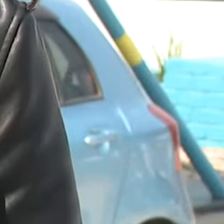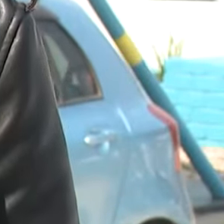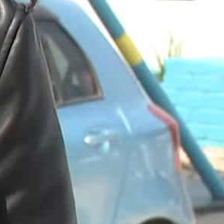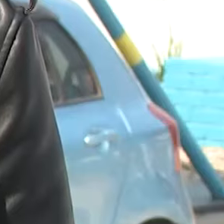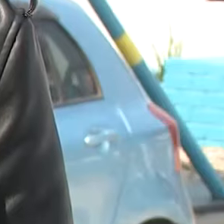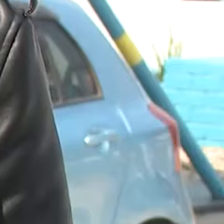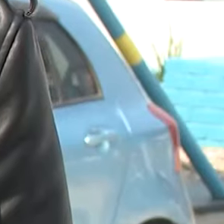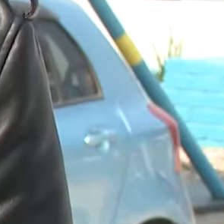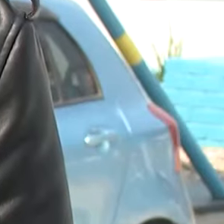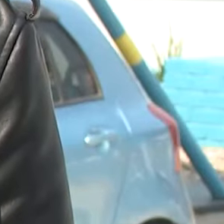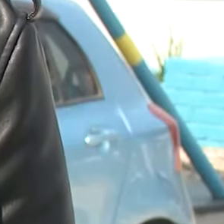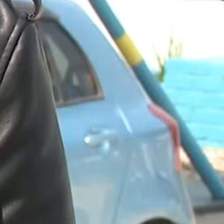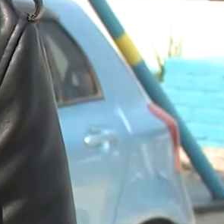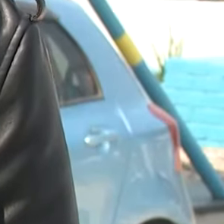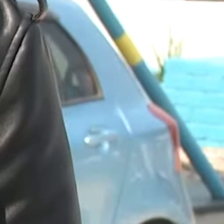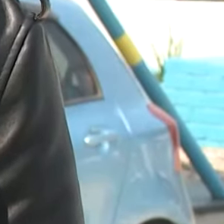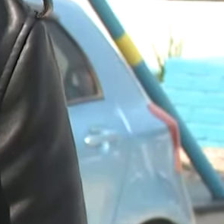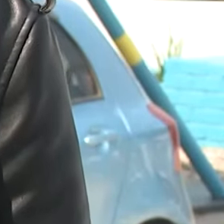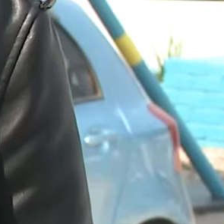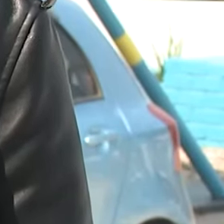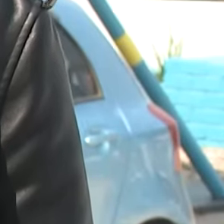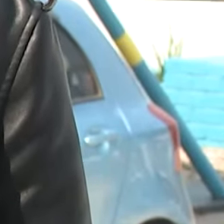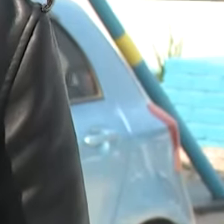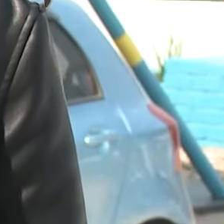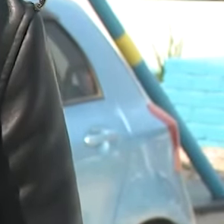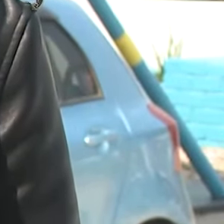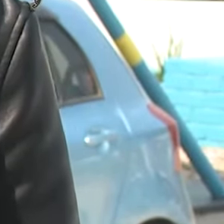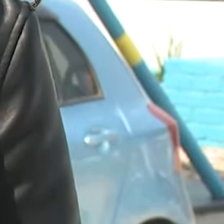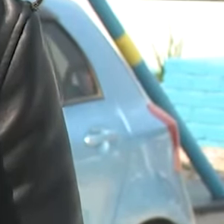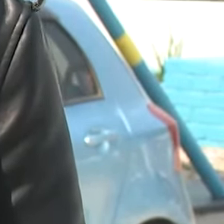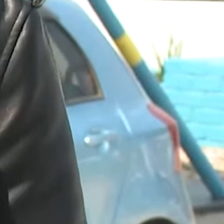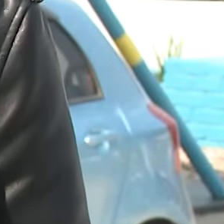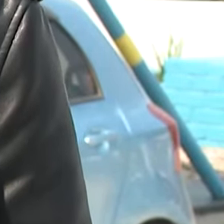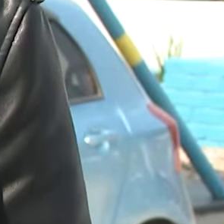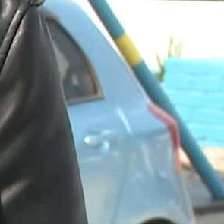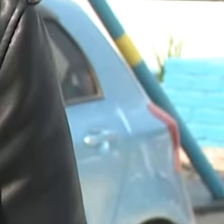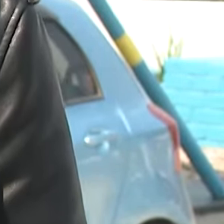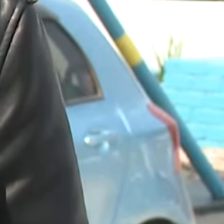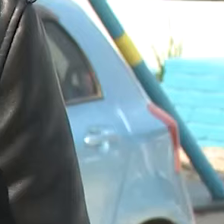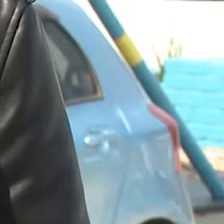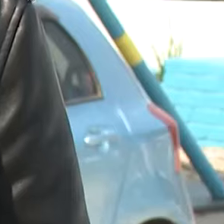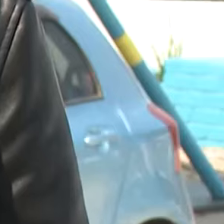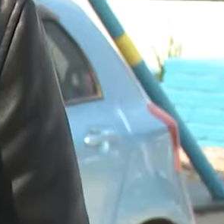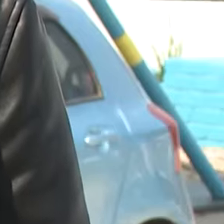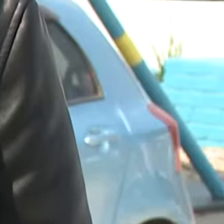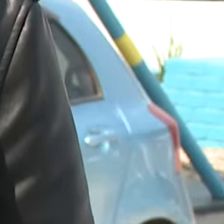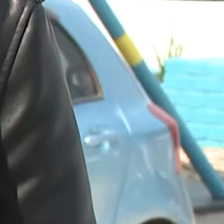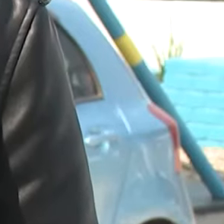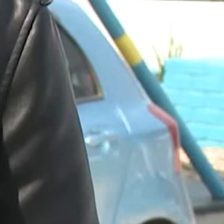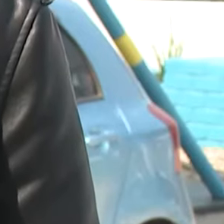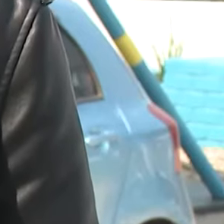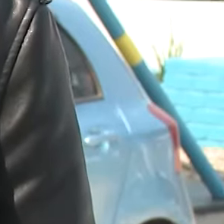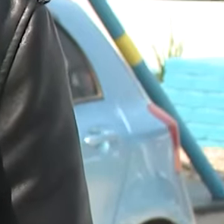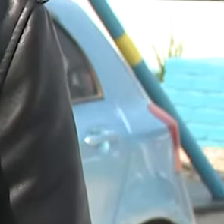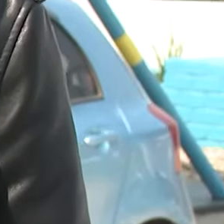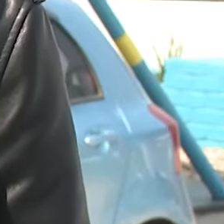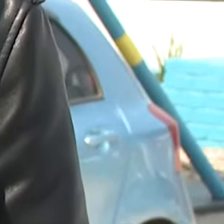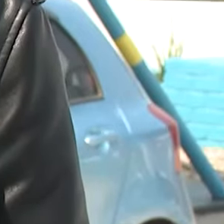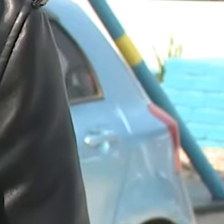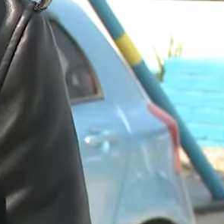various items that we're going to be exhibiting from different departments. So we have Water and